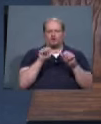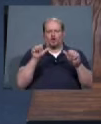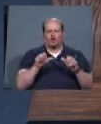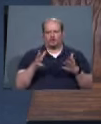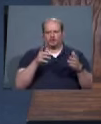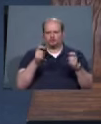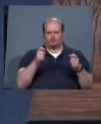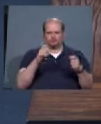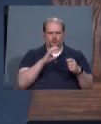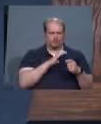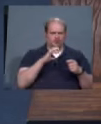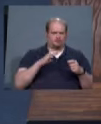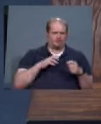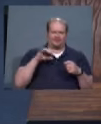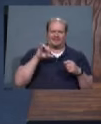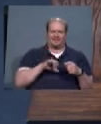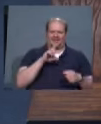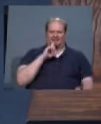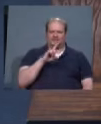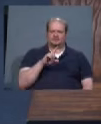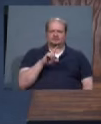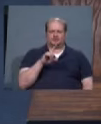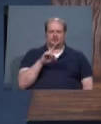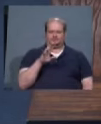Control Committee is